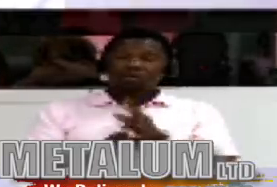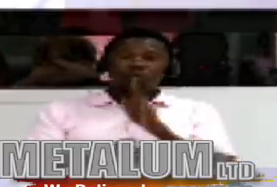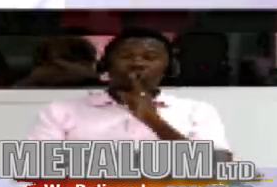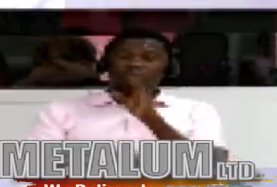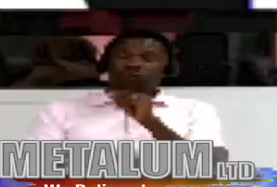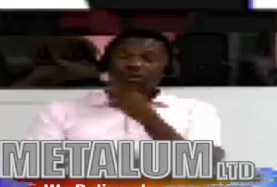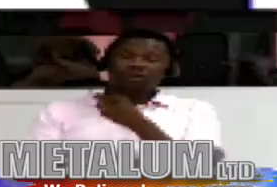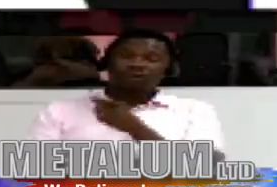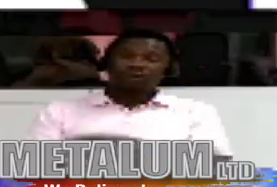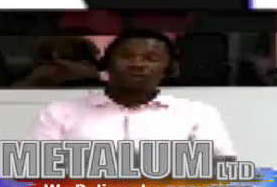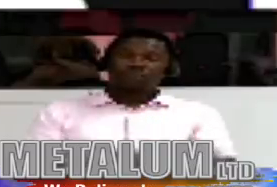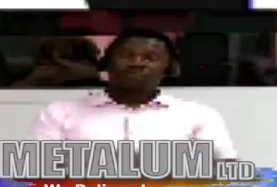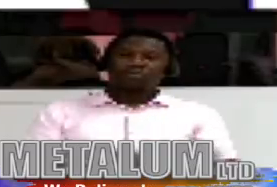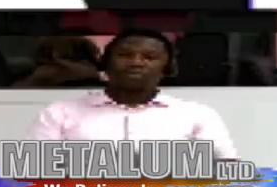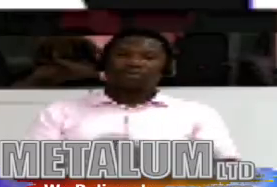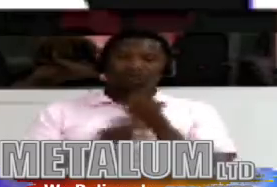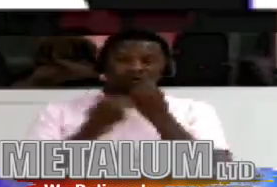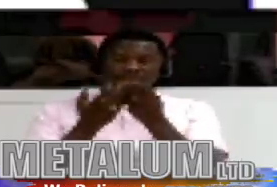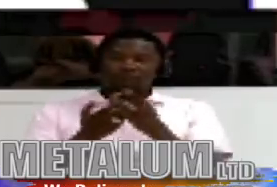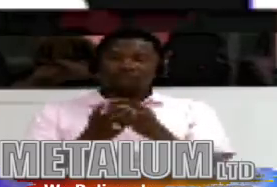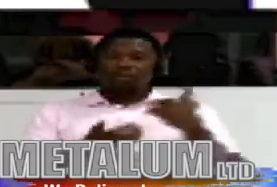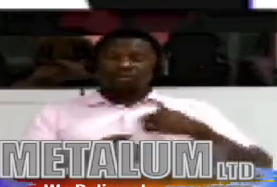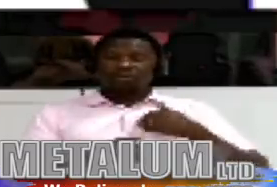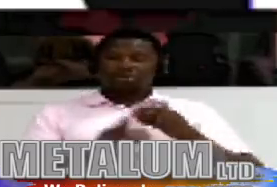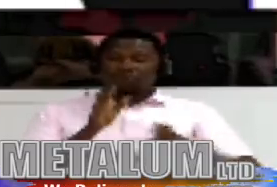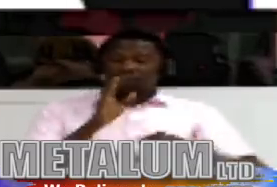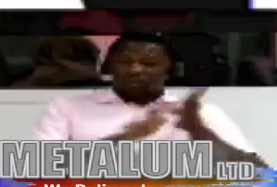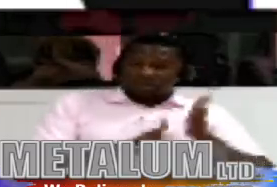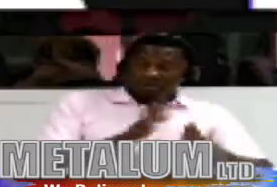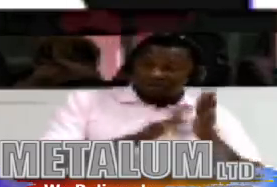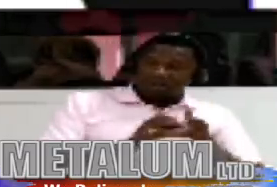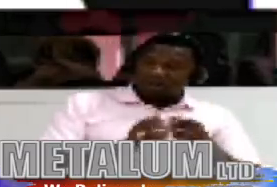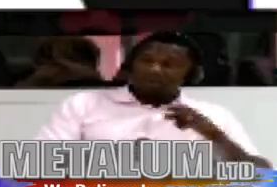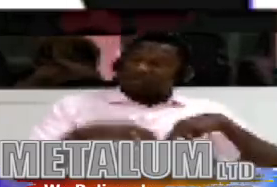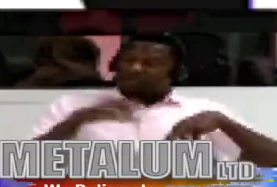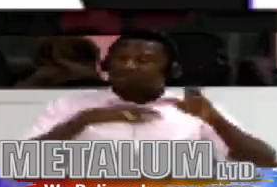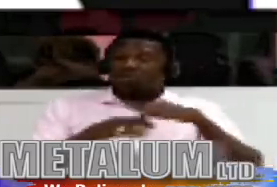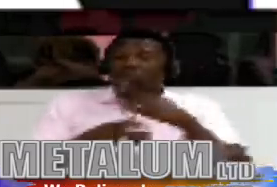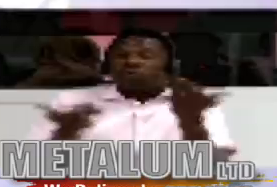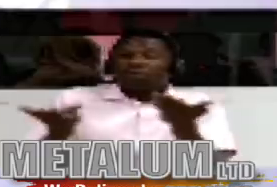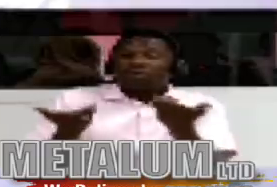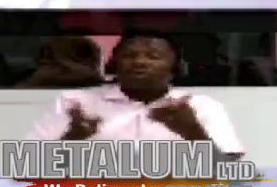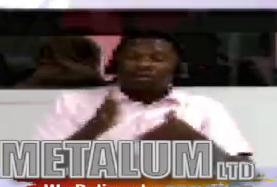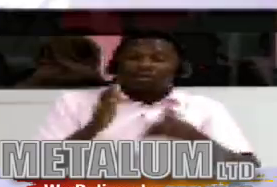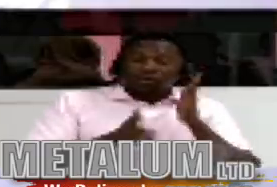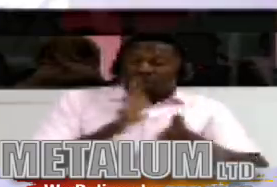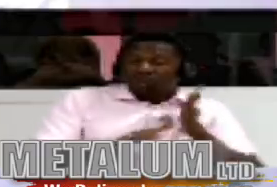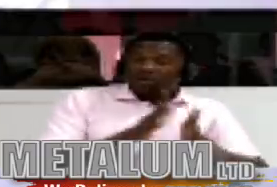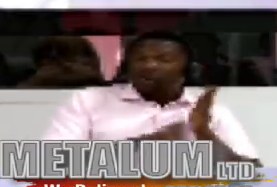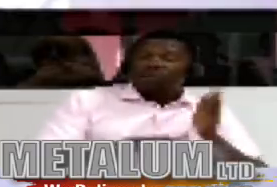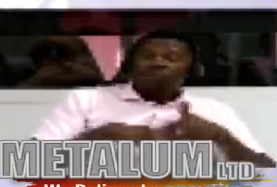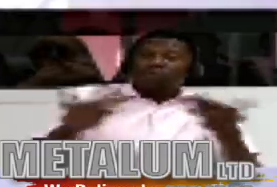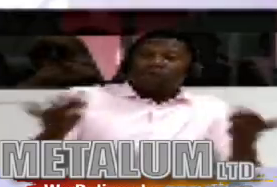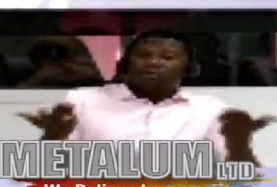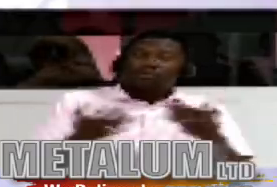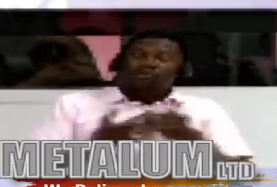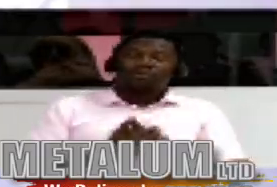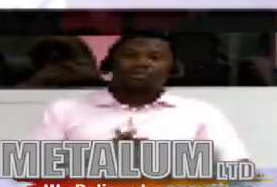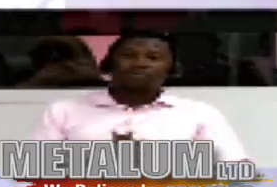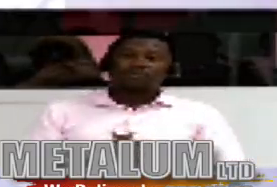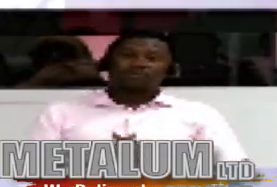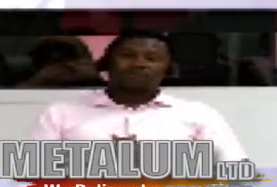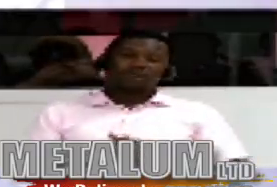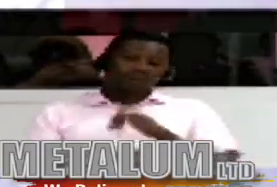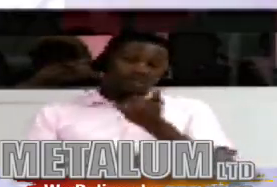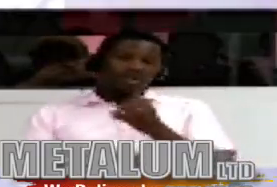that people were running helter-skelter. What were they running away from? Do you know? Yeah, because of what they saw.